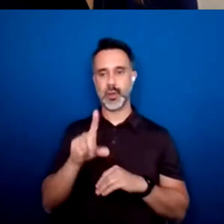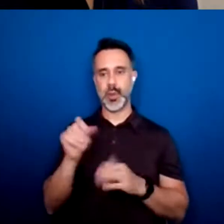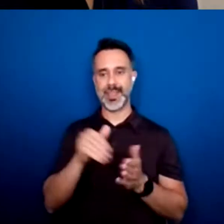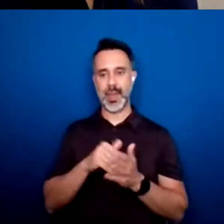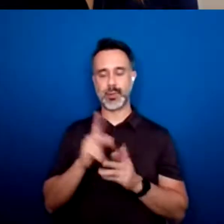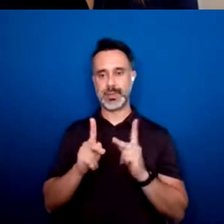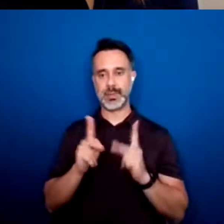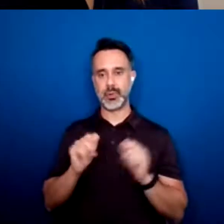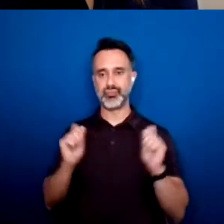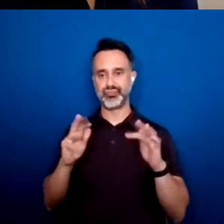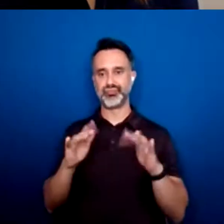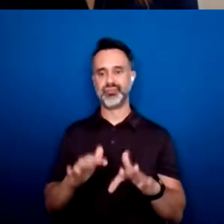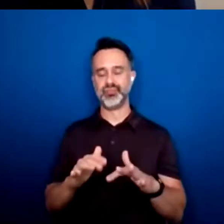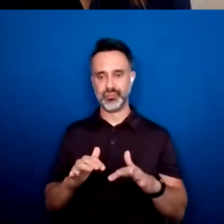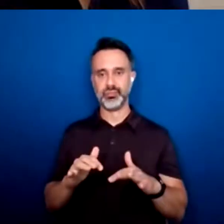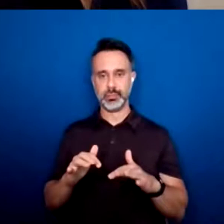Cancer Awareness Month.